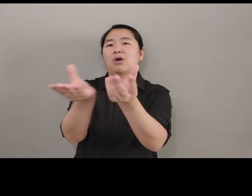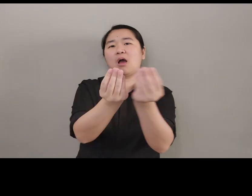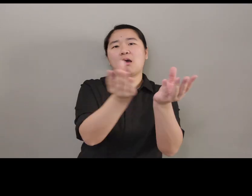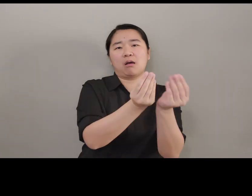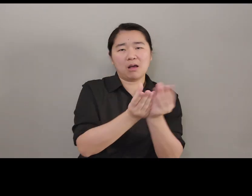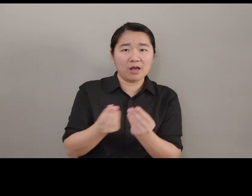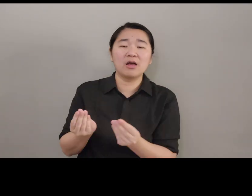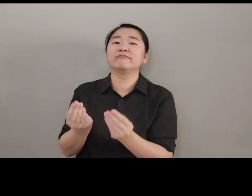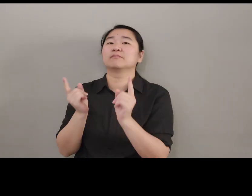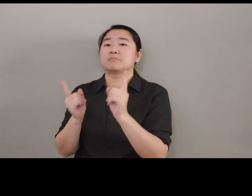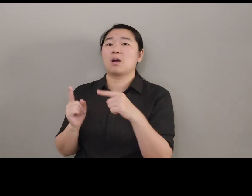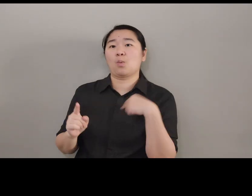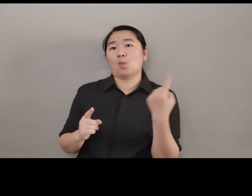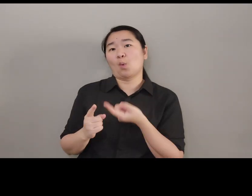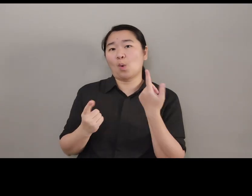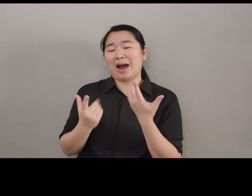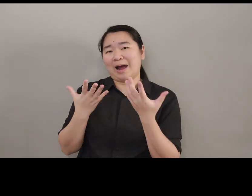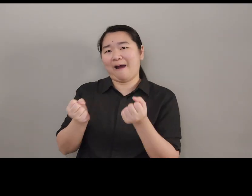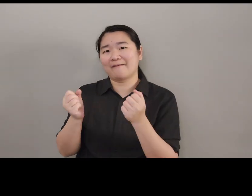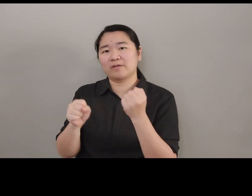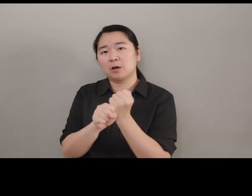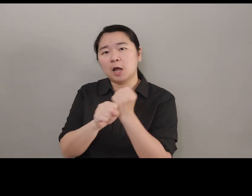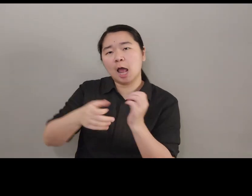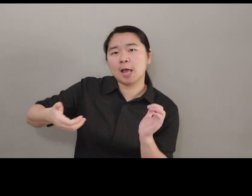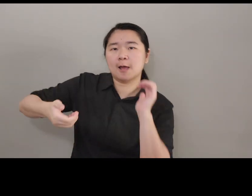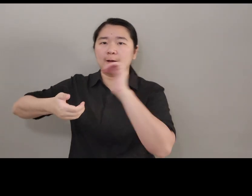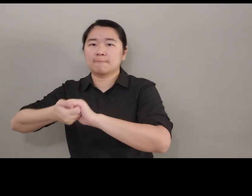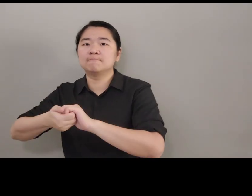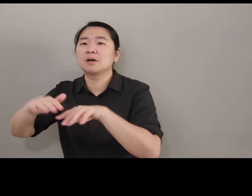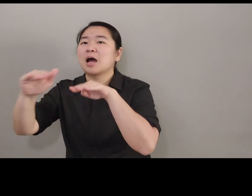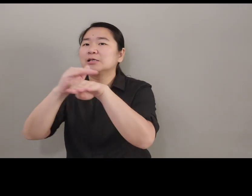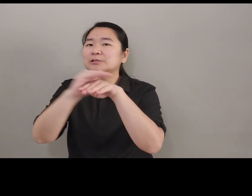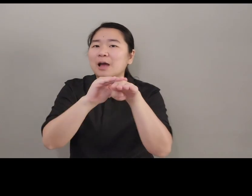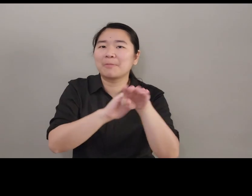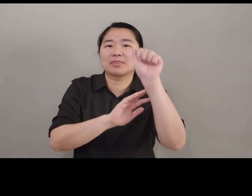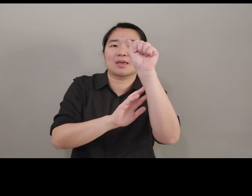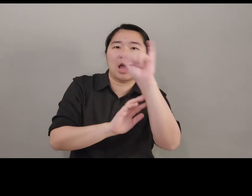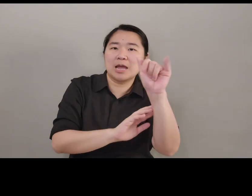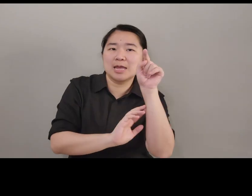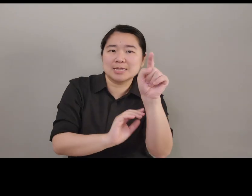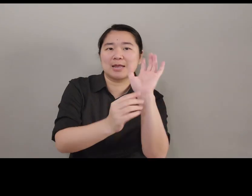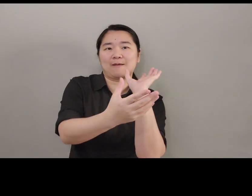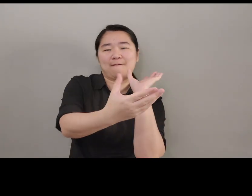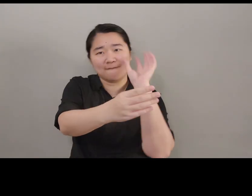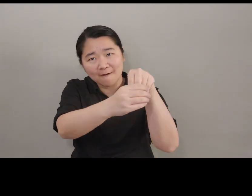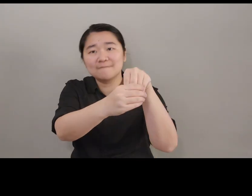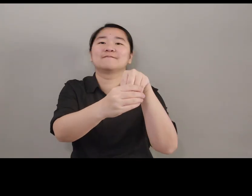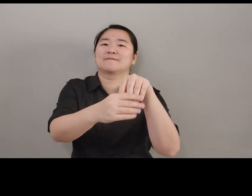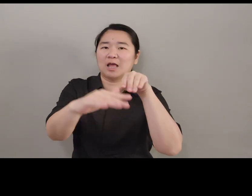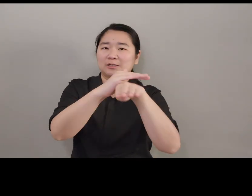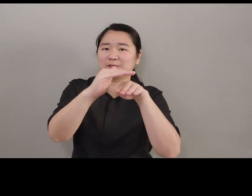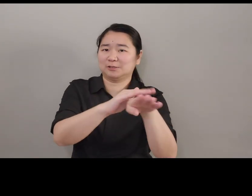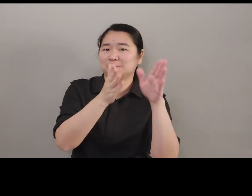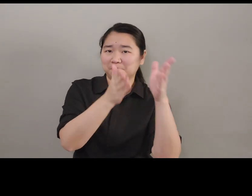to incorporate accessibility directly into AI. Thank you. Thanks again, Wilco. I think that was, even if you